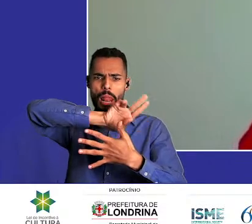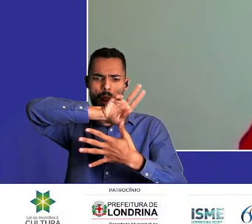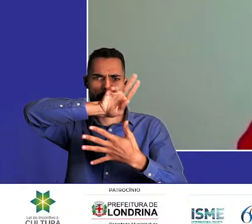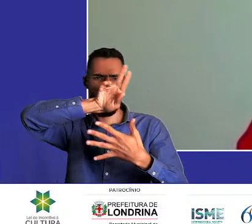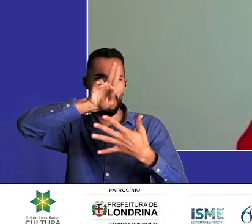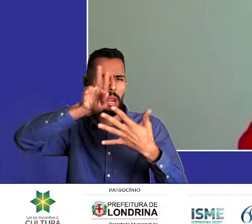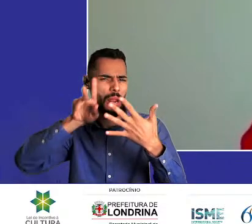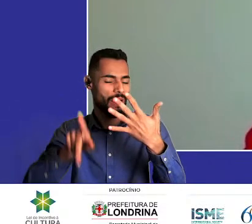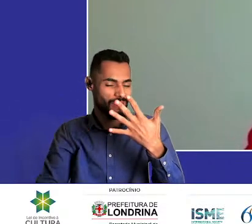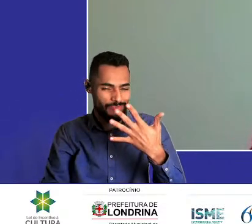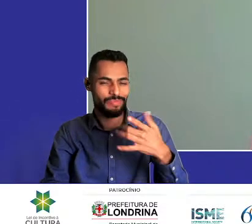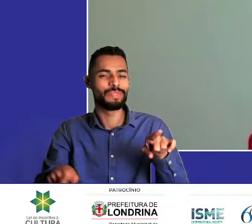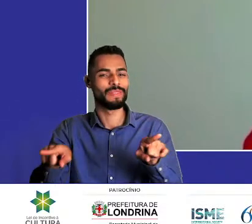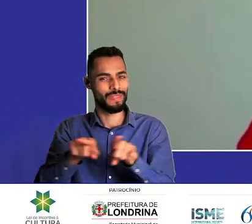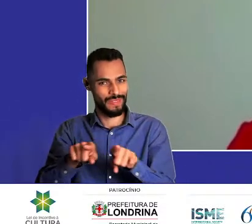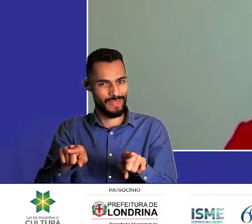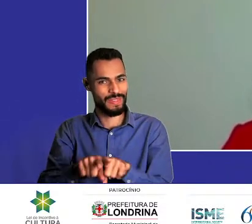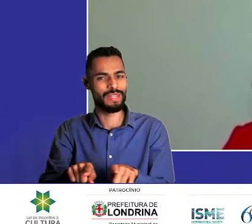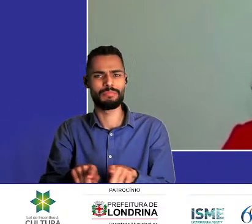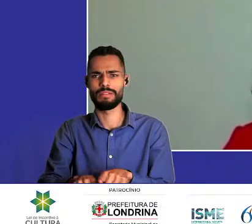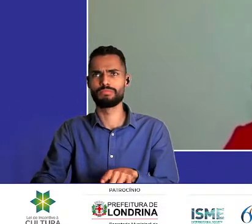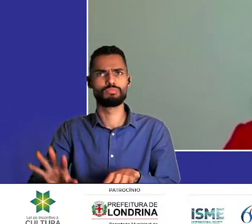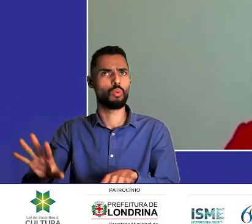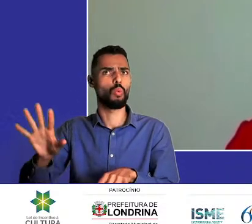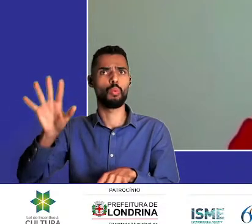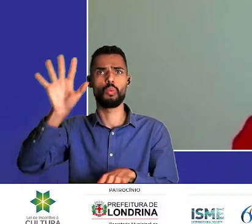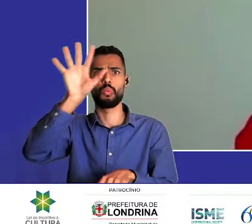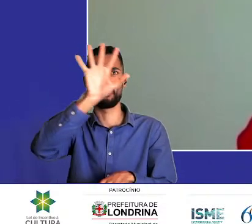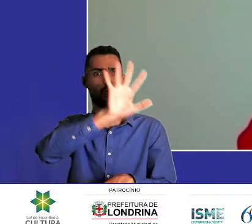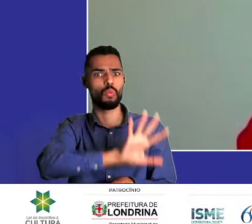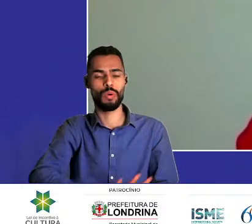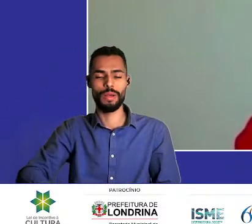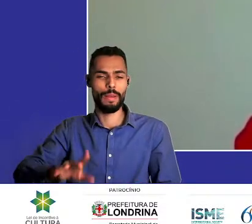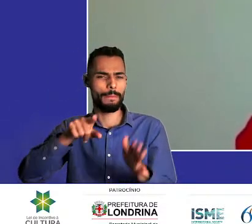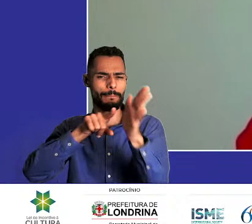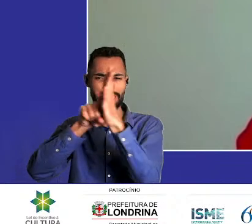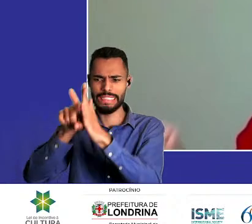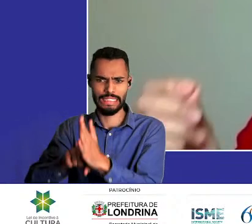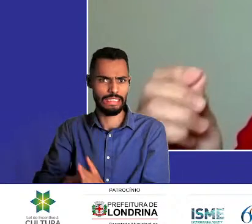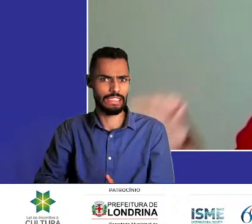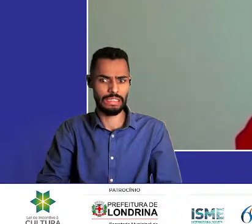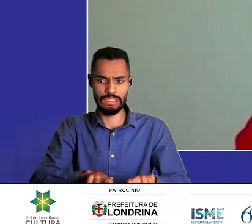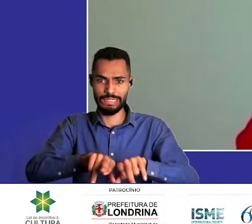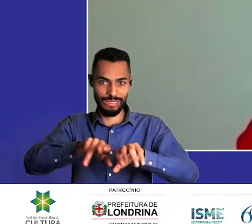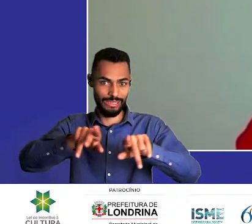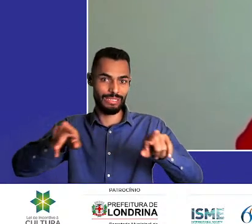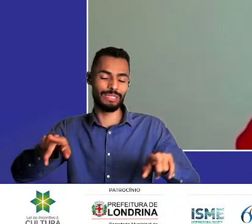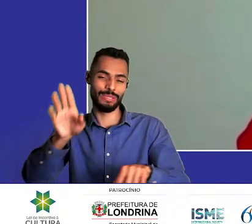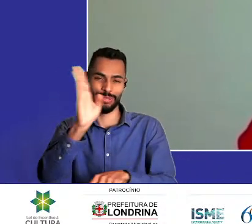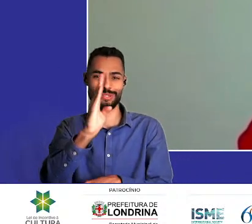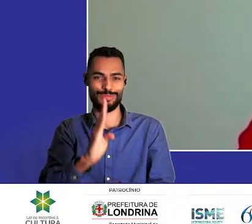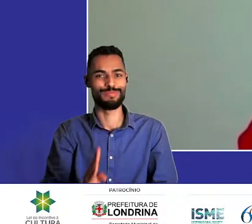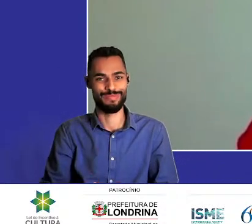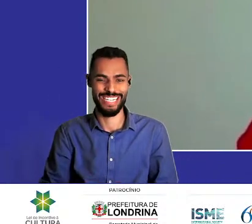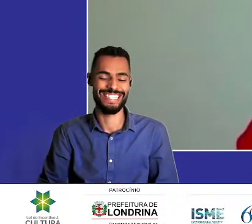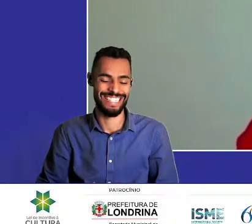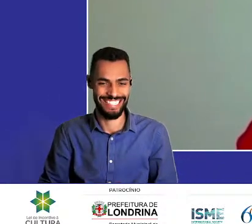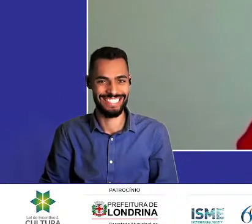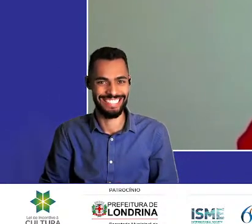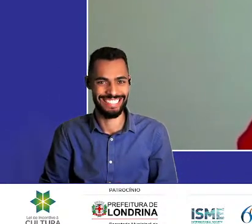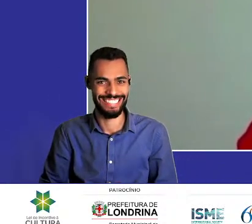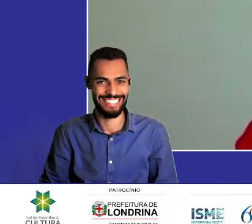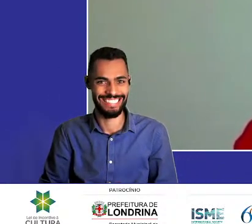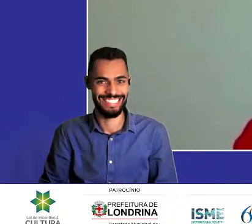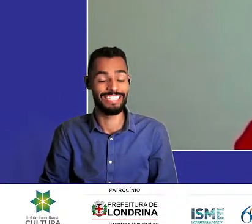researchers from Brazilian universities. This will be a deep dive into